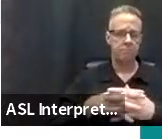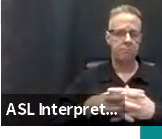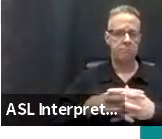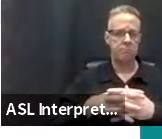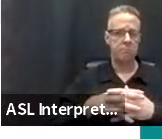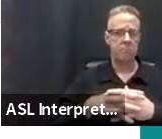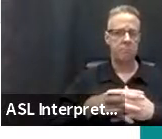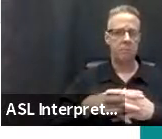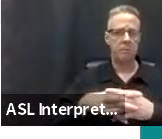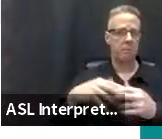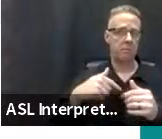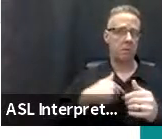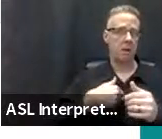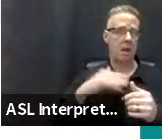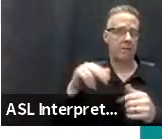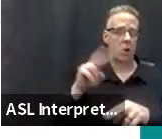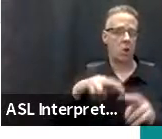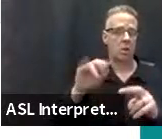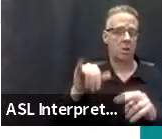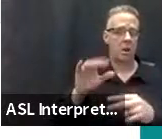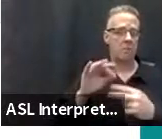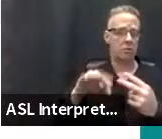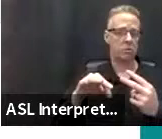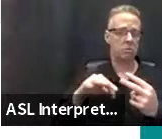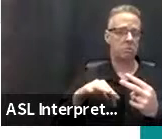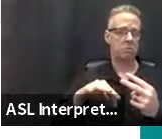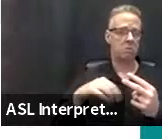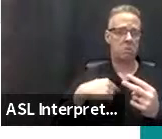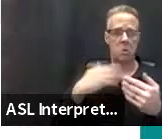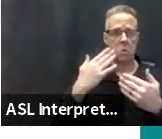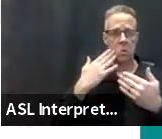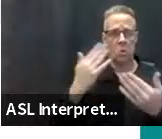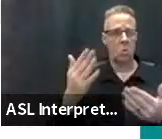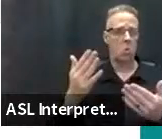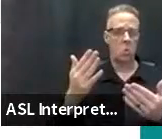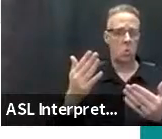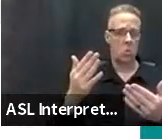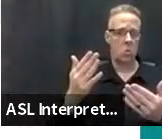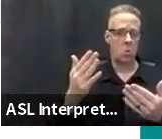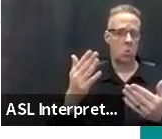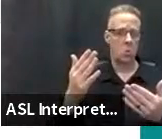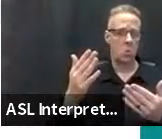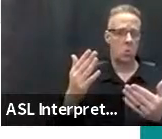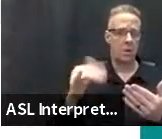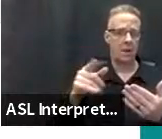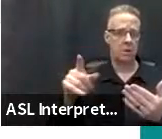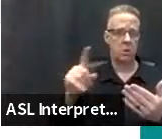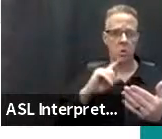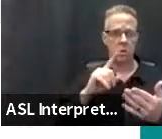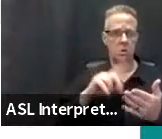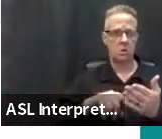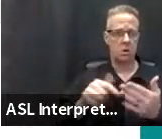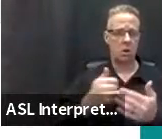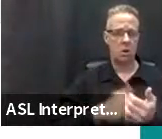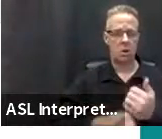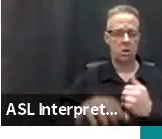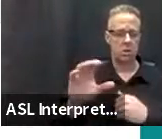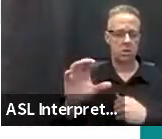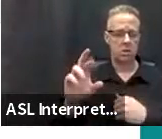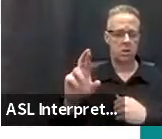I haven't explored that, and I don't know to what extent that was explored as a part of